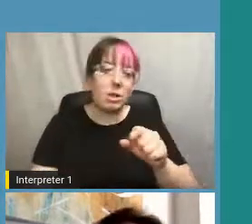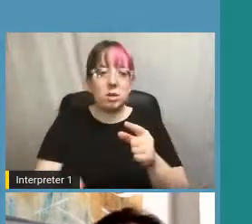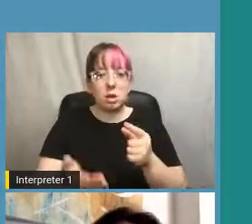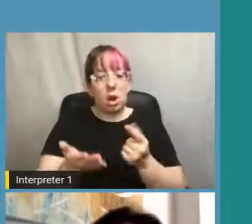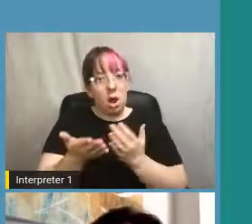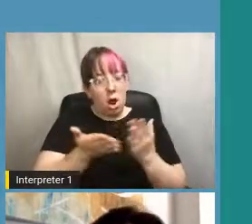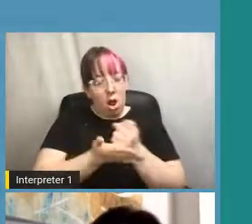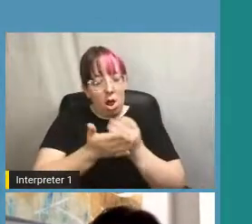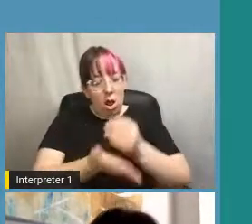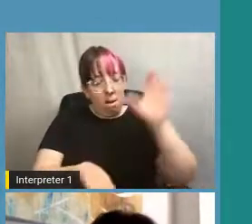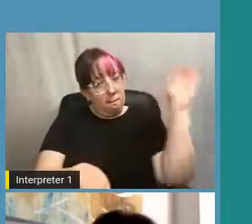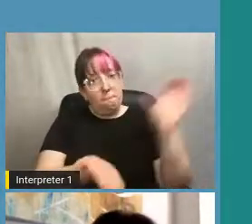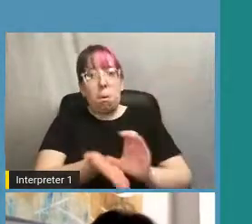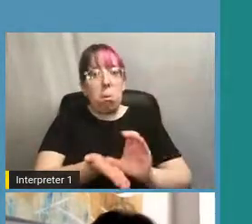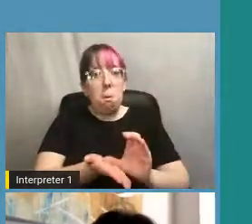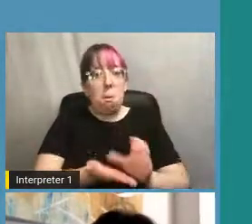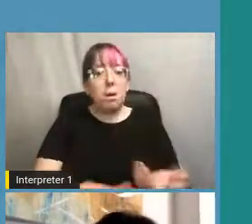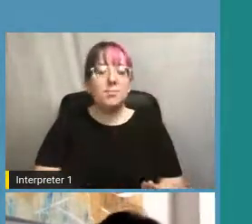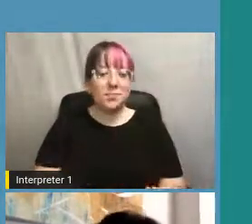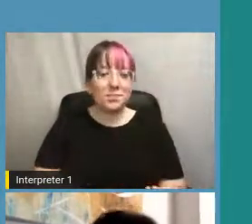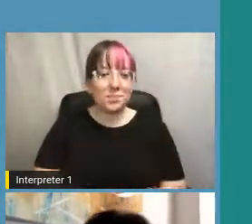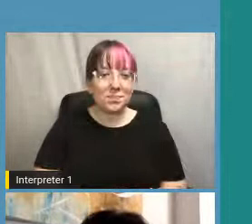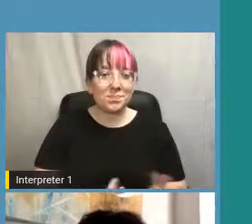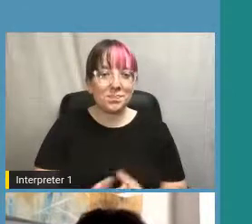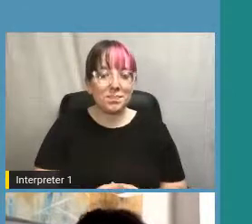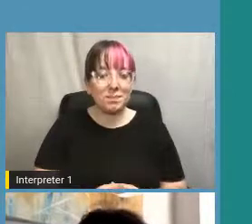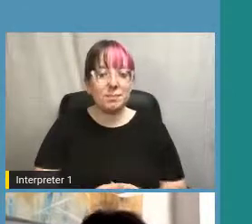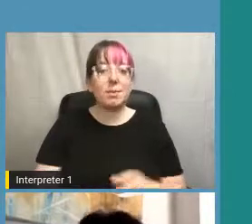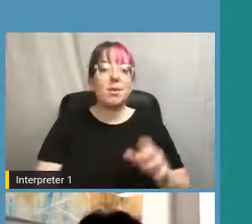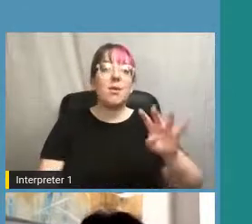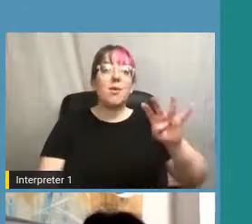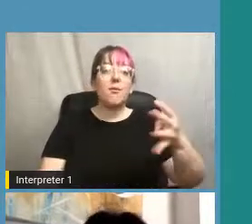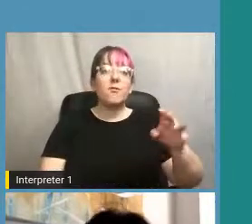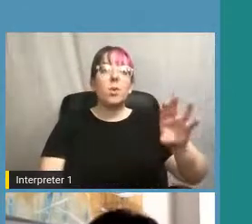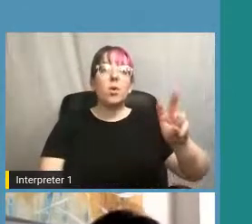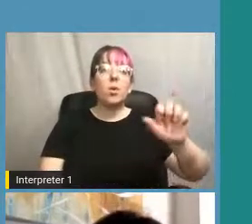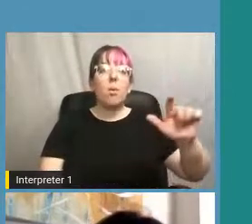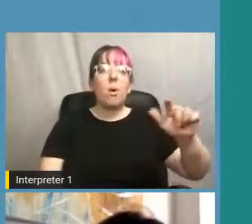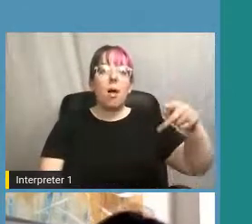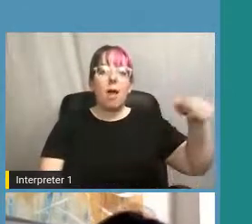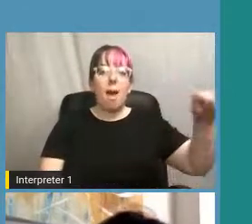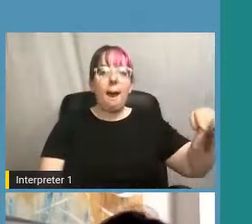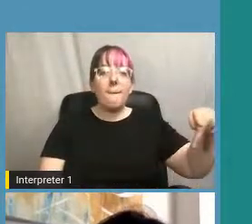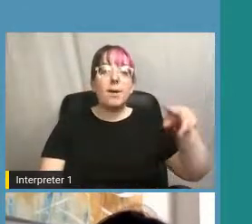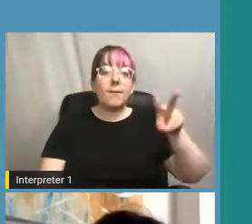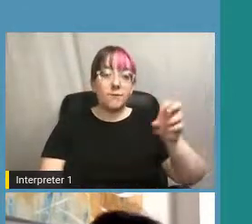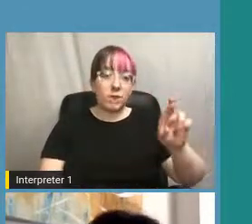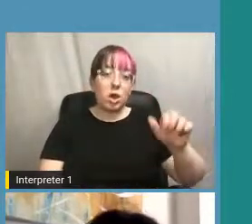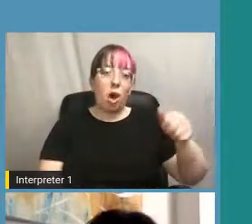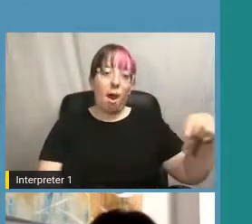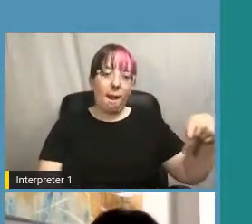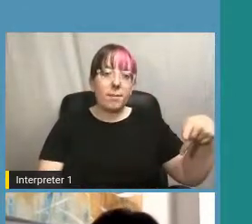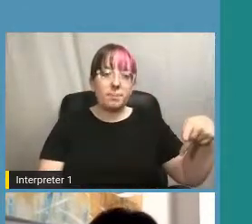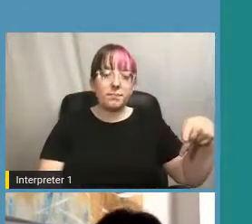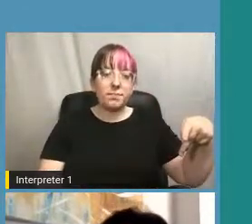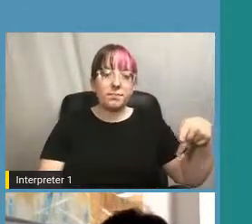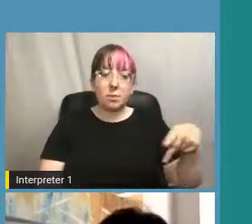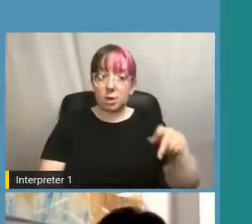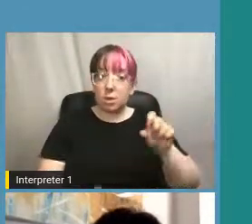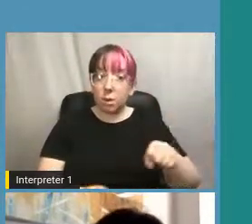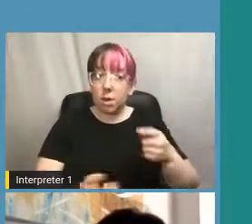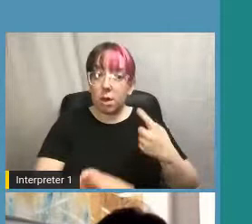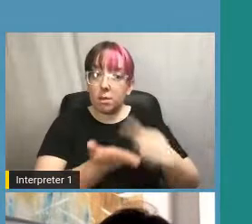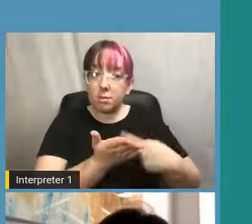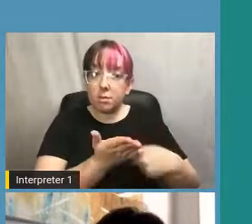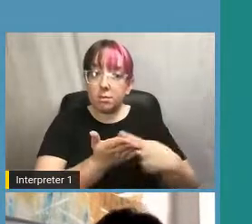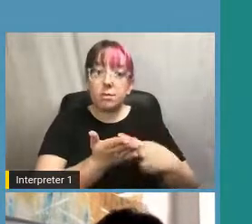which never gonna happen. And then we have the Fourth Wall app, which is a VR app. You can talk to them and integrate your